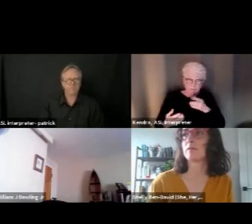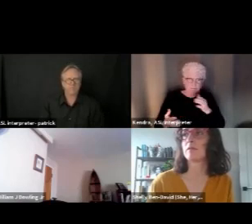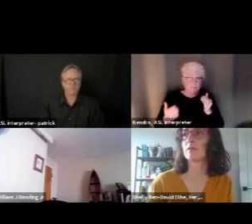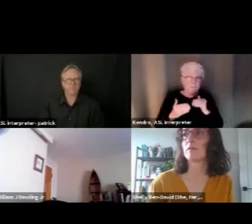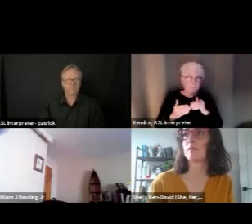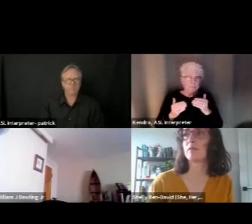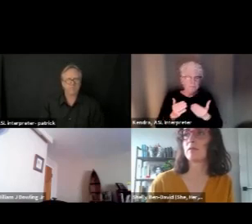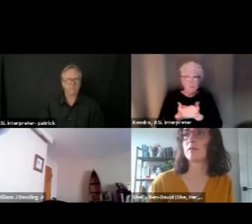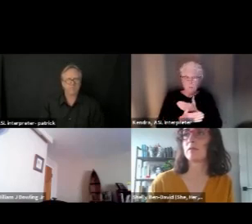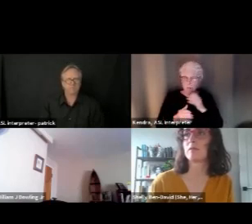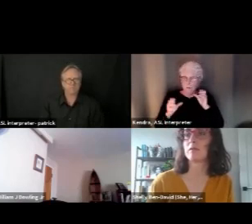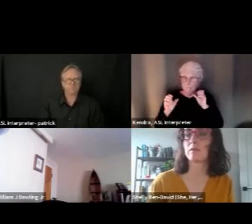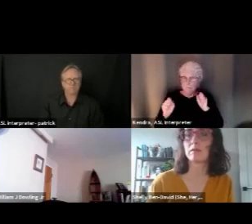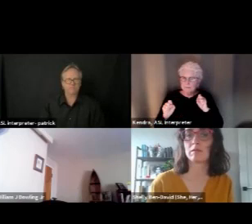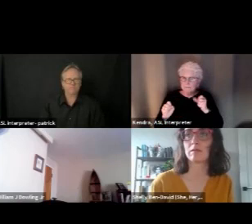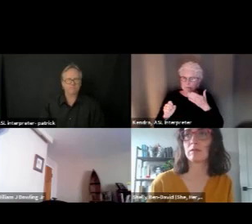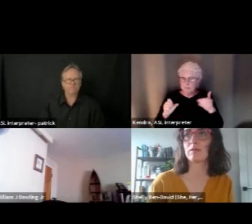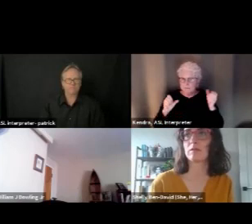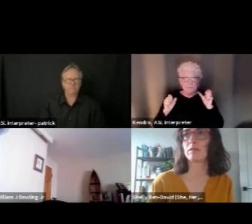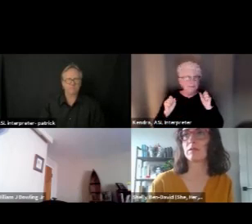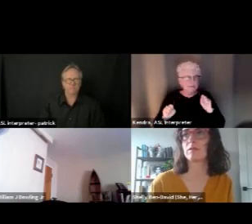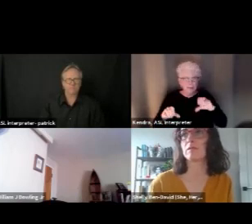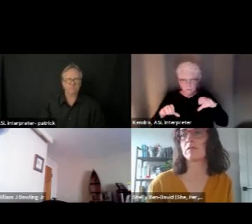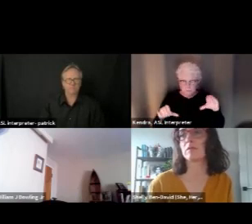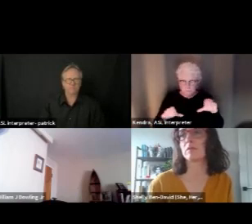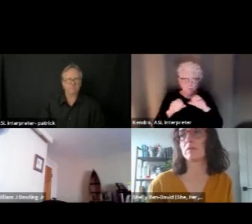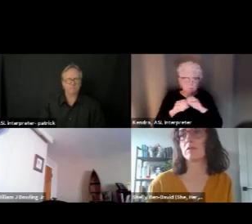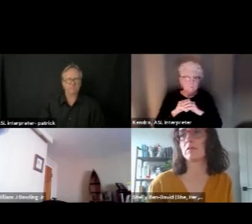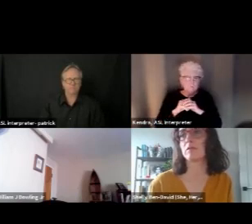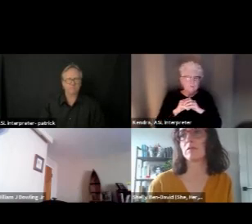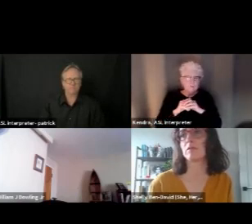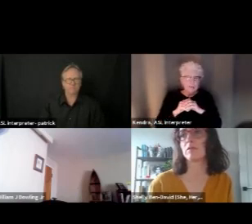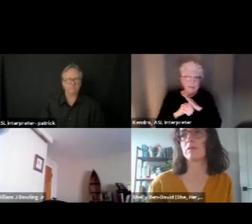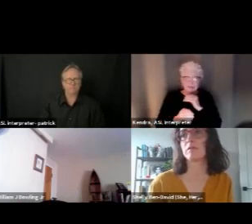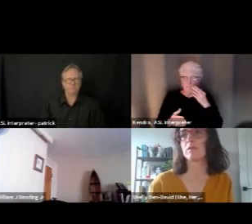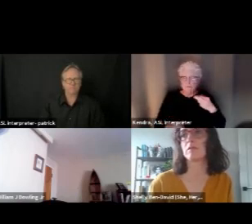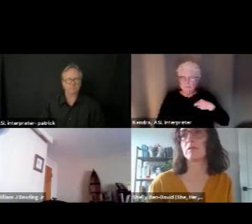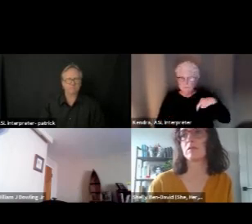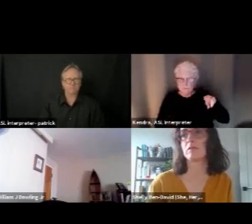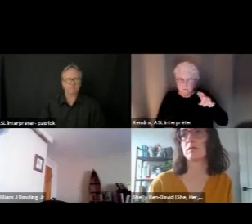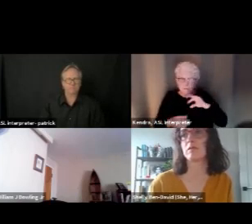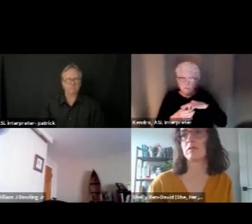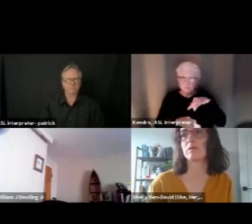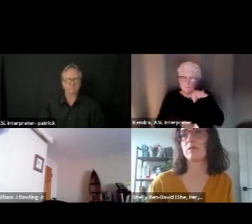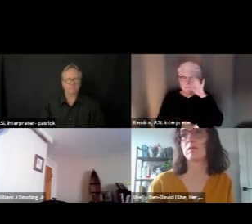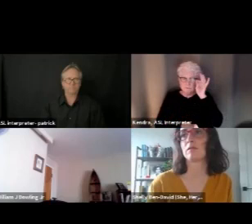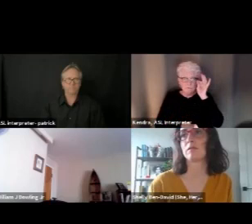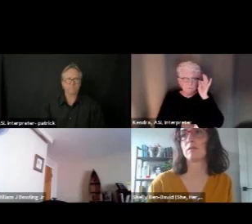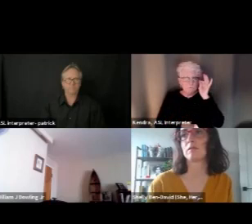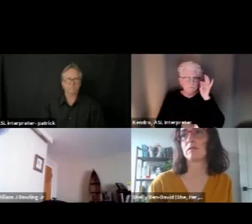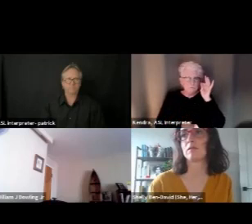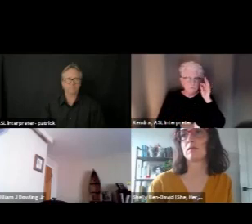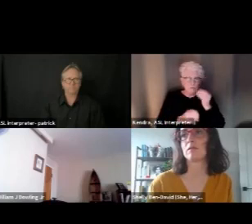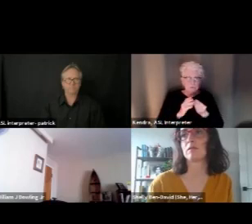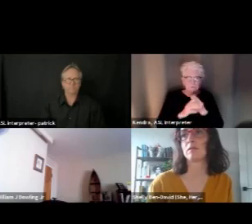they might also grow at a spiritual or religious or existential level. And again, so some people